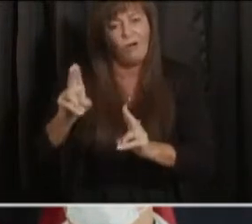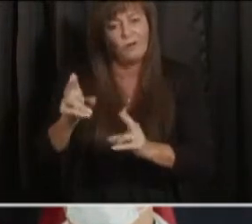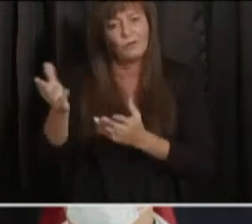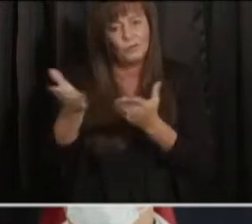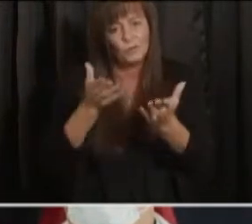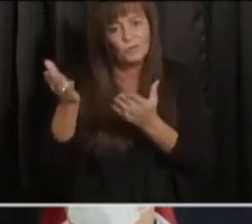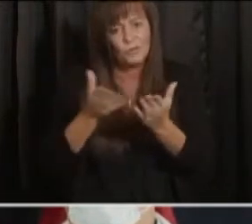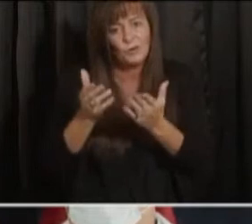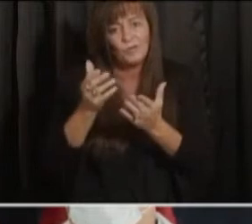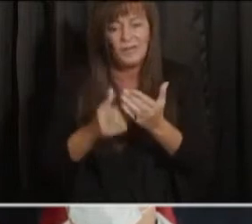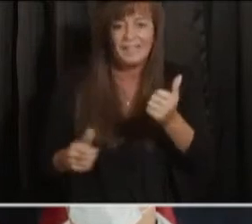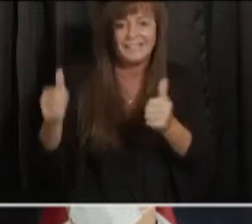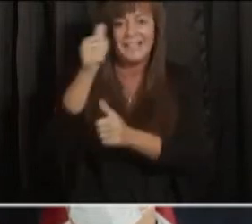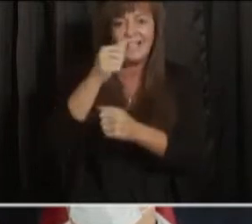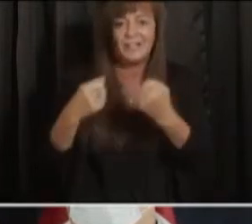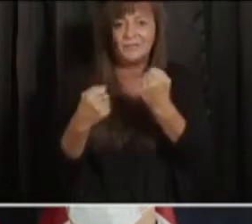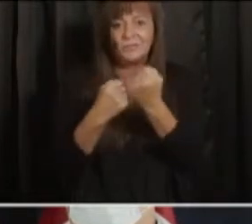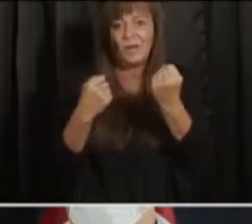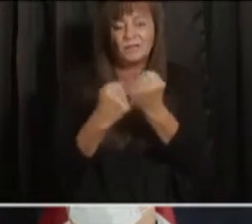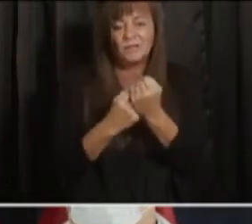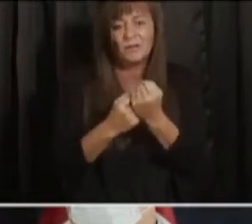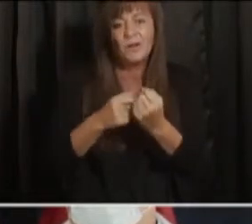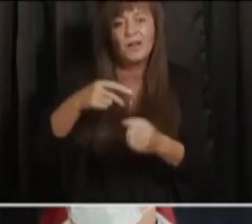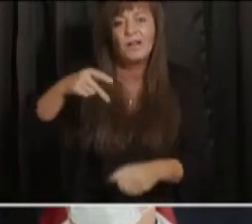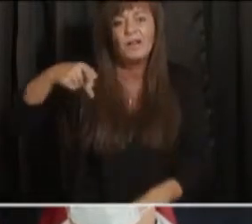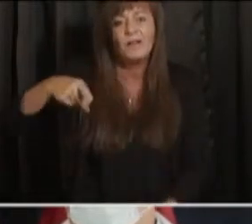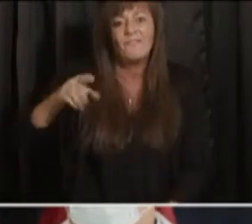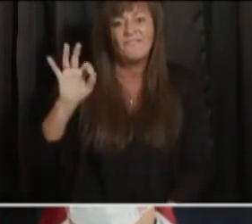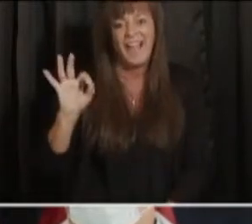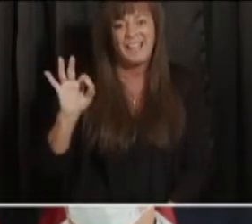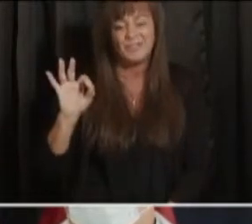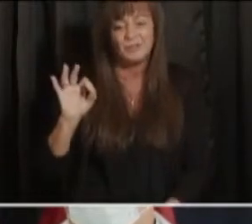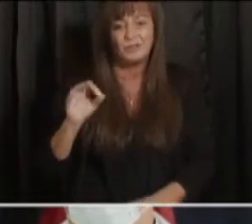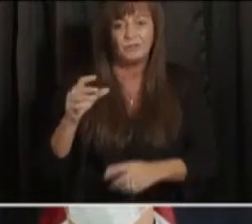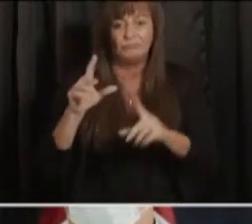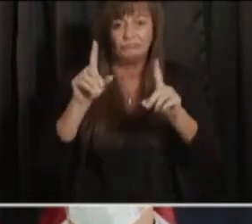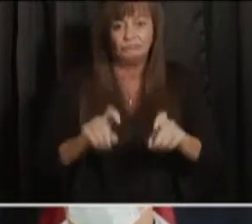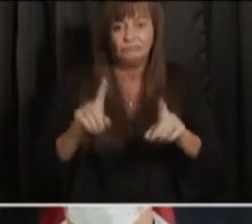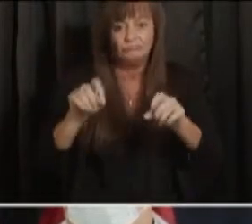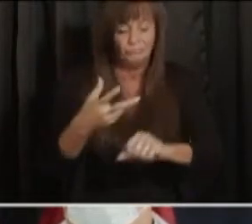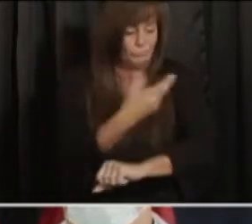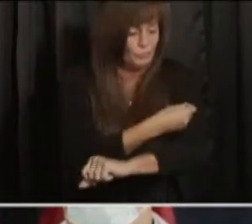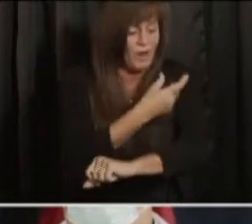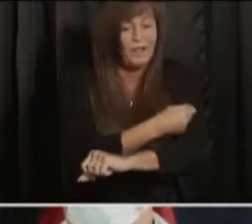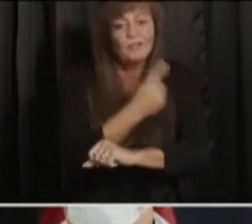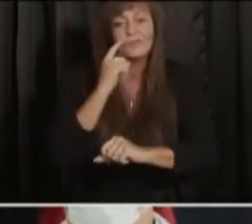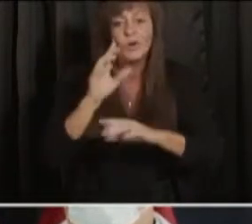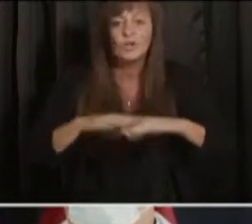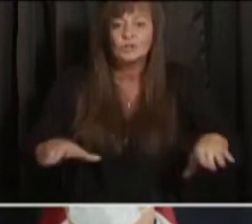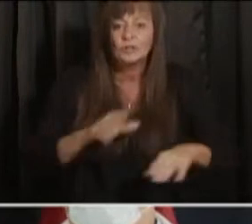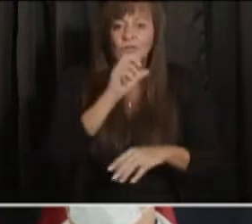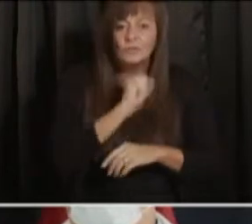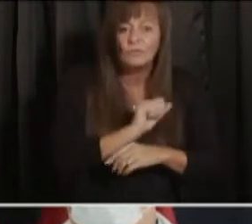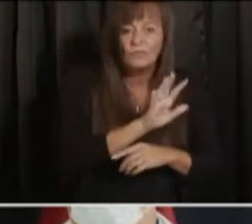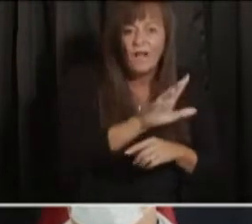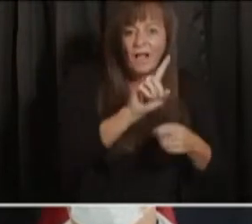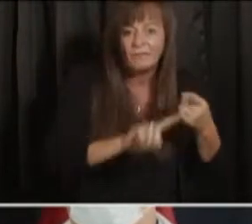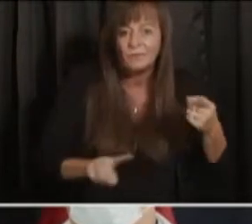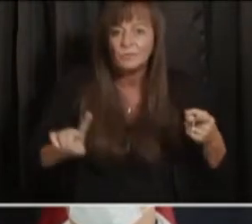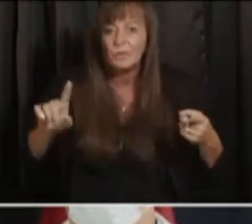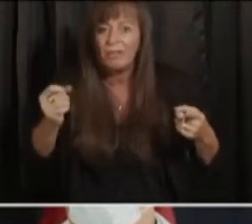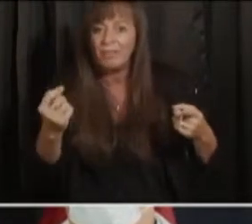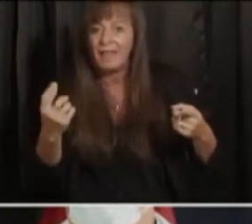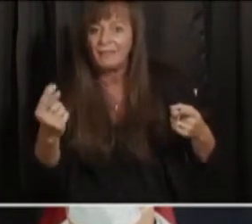as the executive sponsor of the Pfizer clinical vaccine trials for the kids aged 5 to 11. I'm so proud